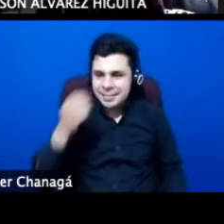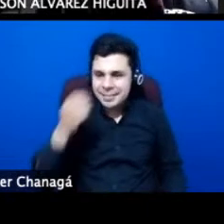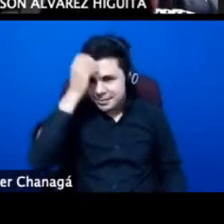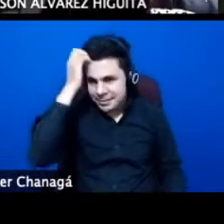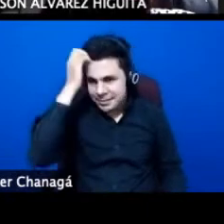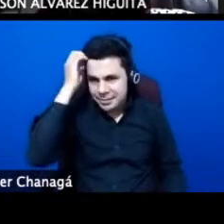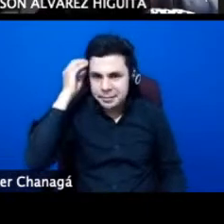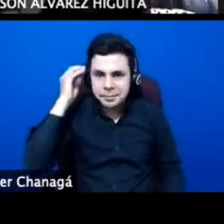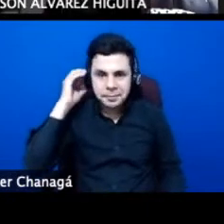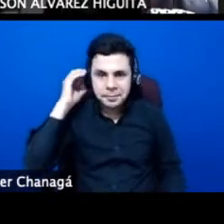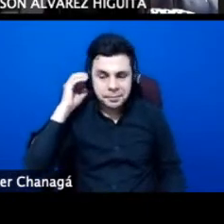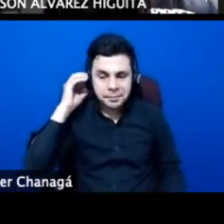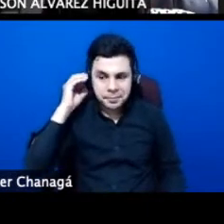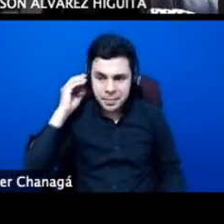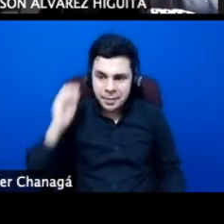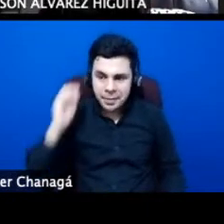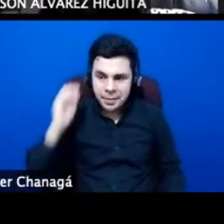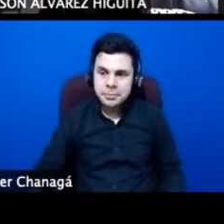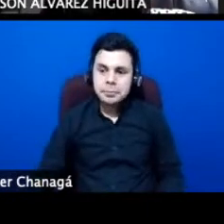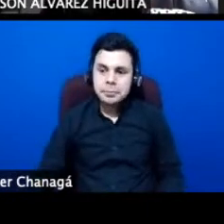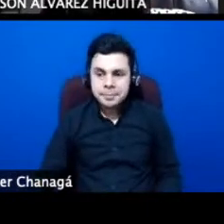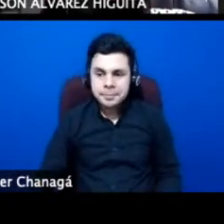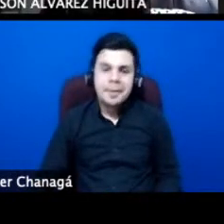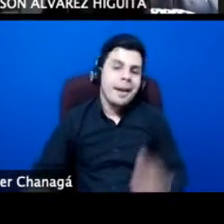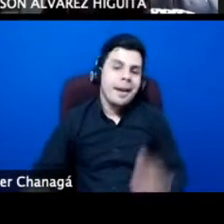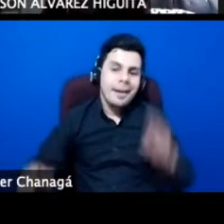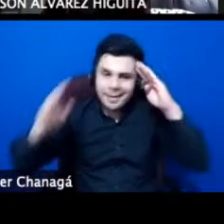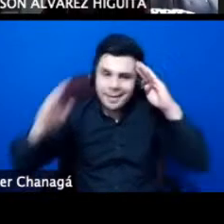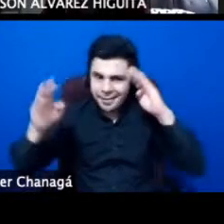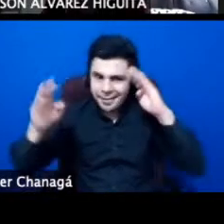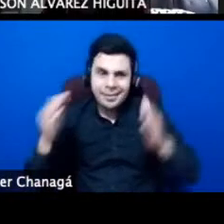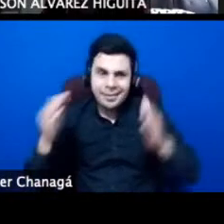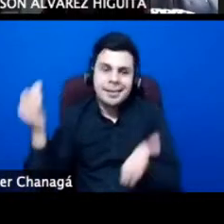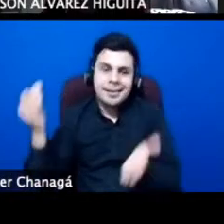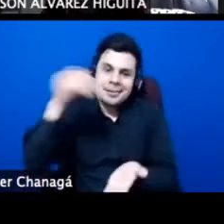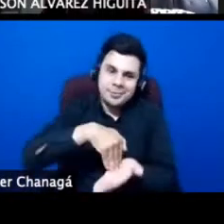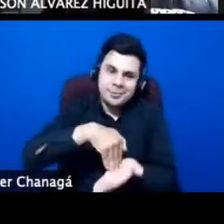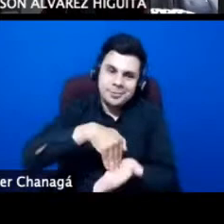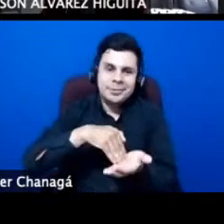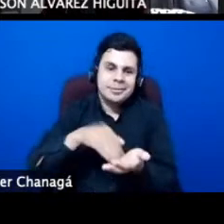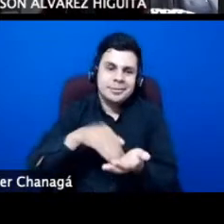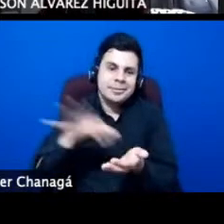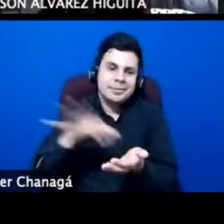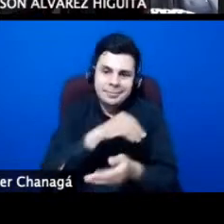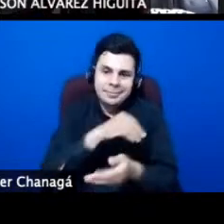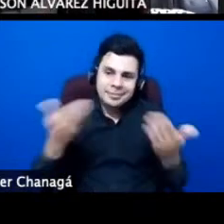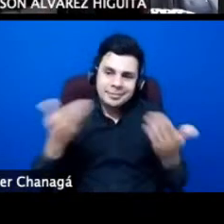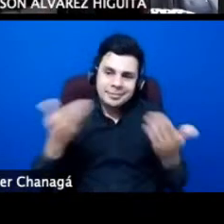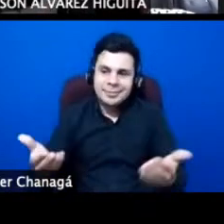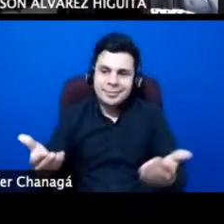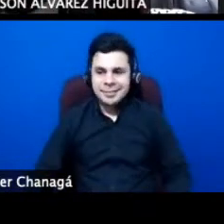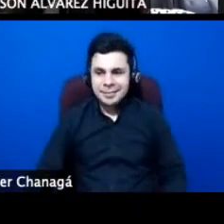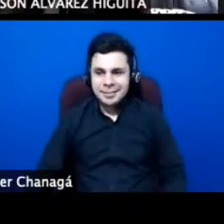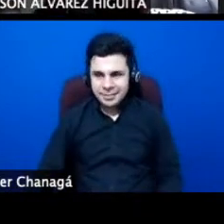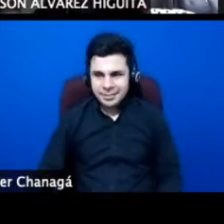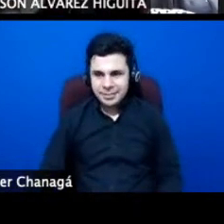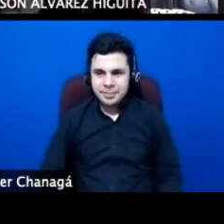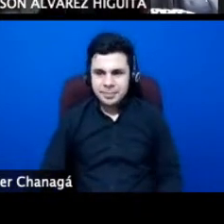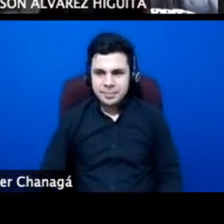Hi everyone again. Hello, hola a todos. ¿Cómo están? Hola. So yeah, it's